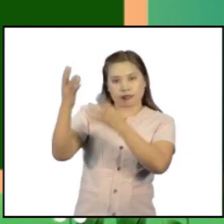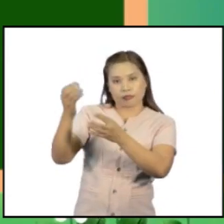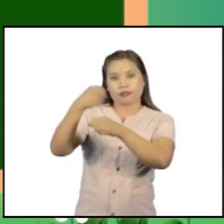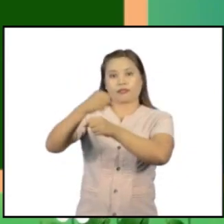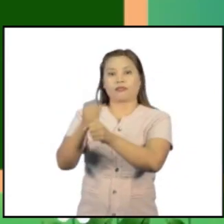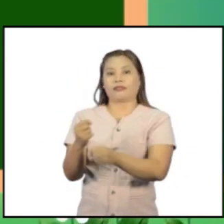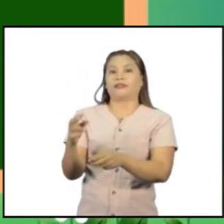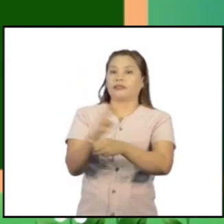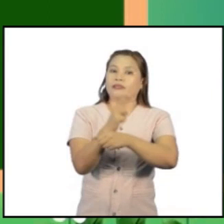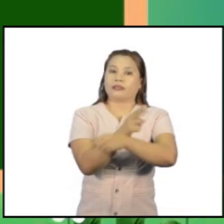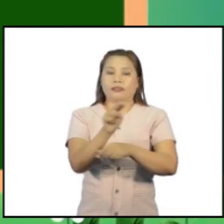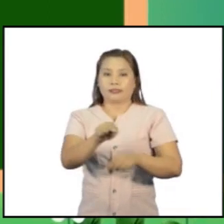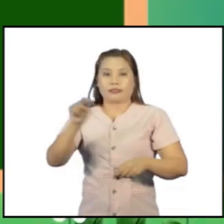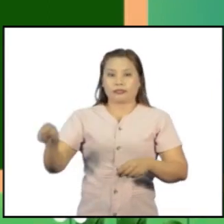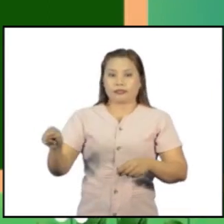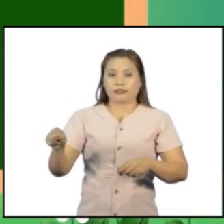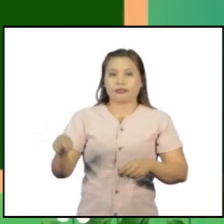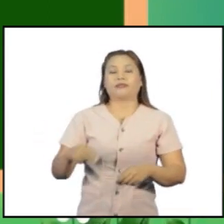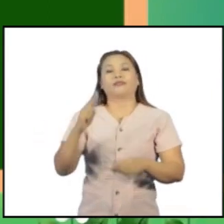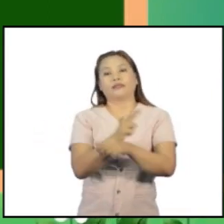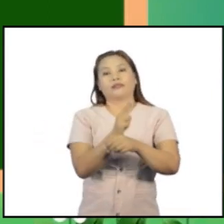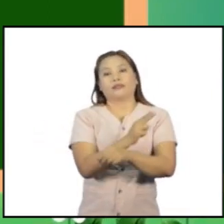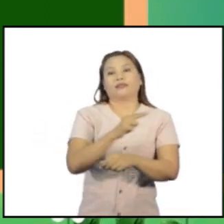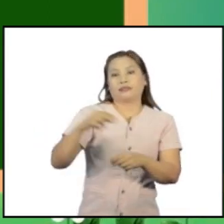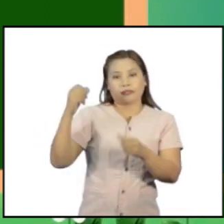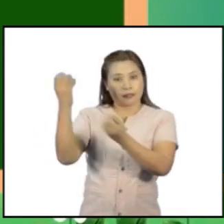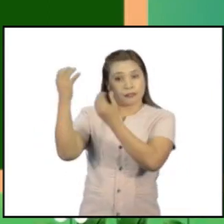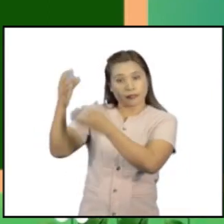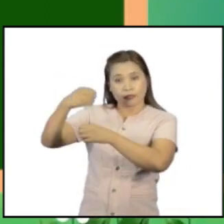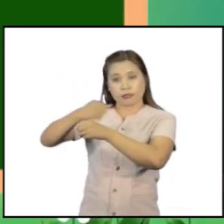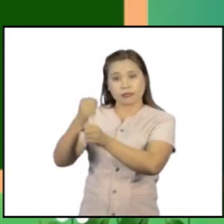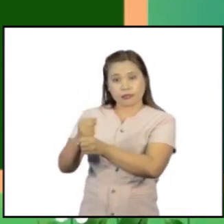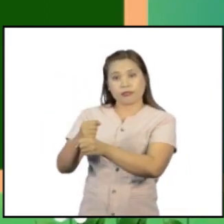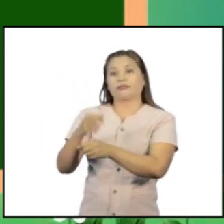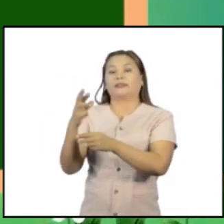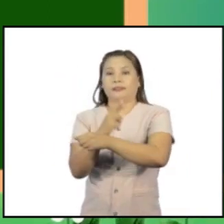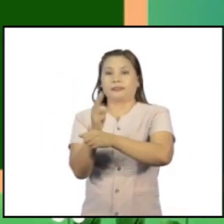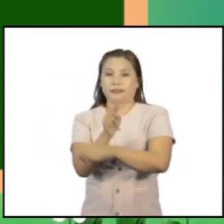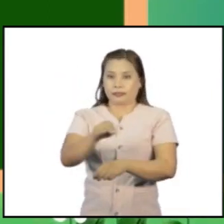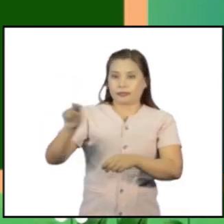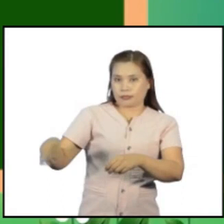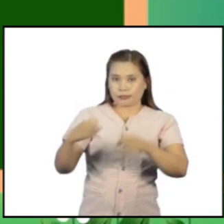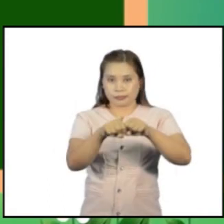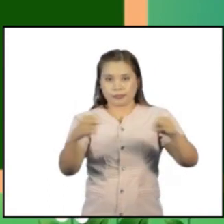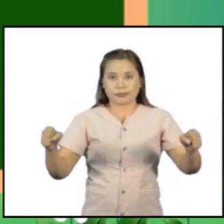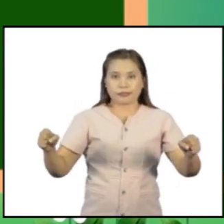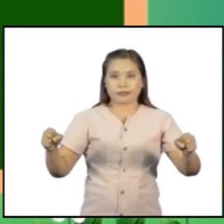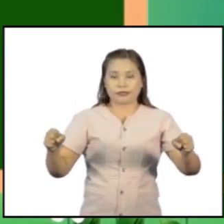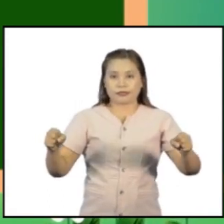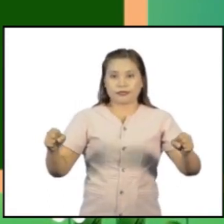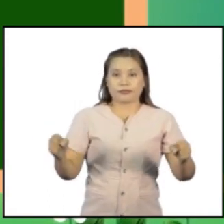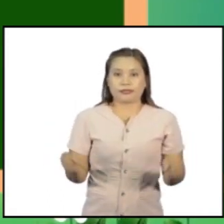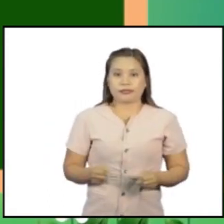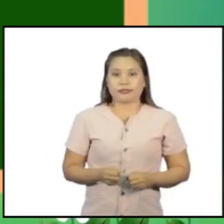plural form of regular nouns, and use plural form of regular nouns in the sentence.